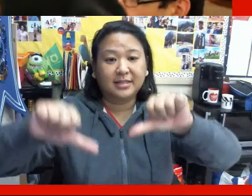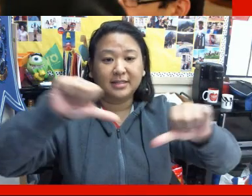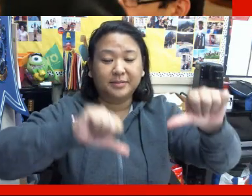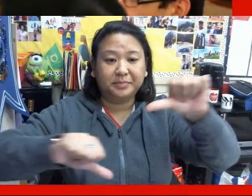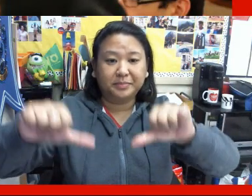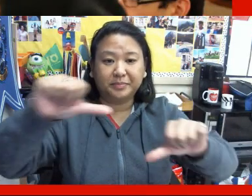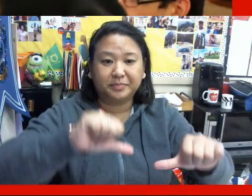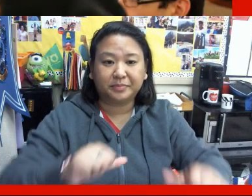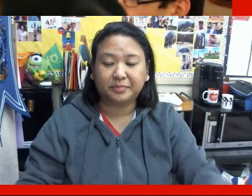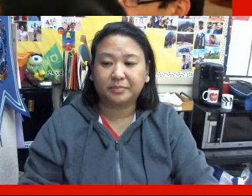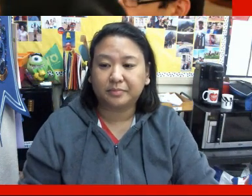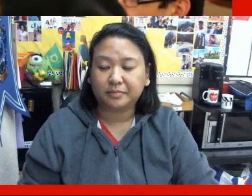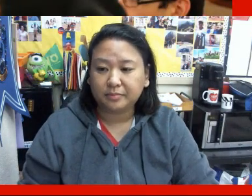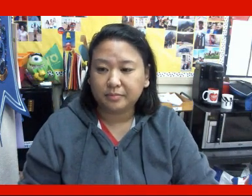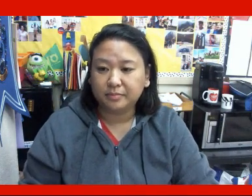science.